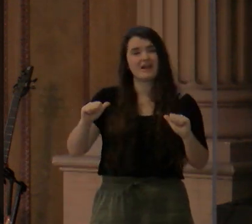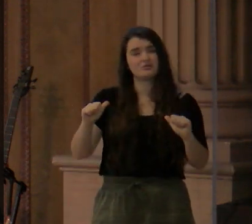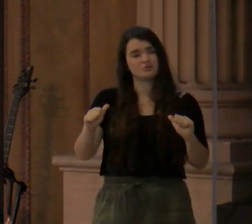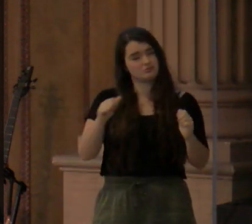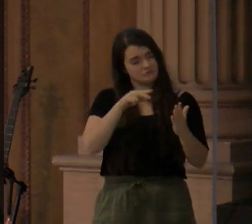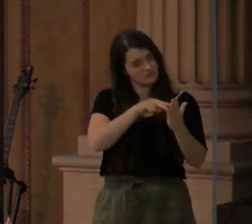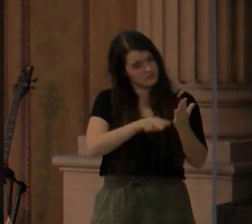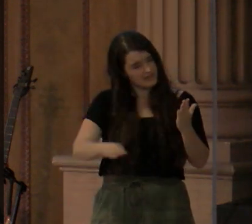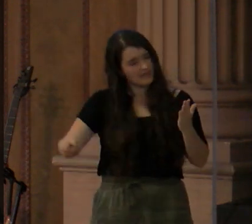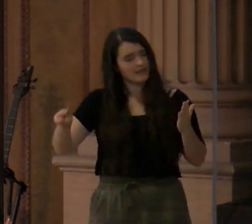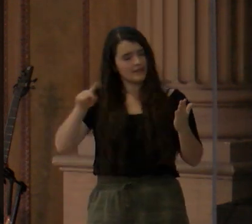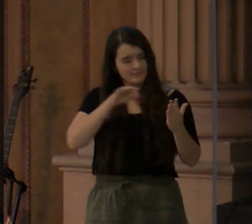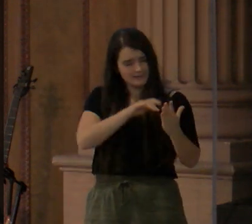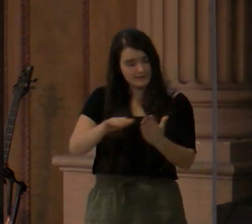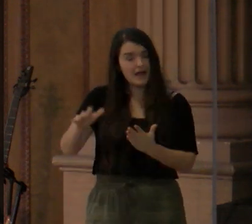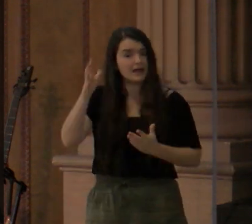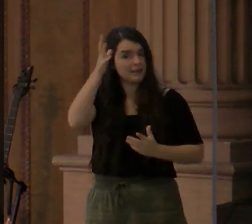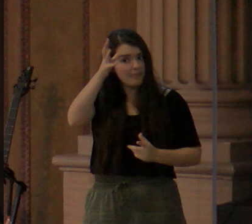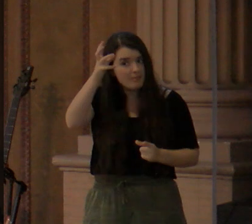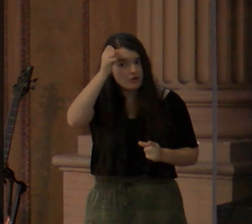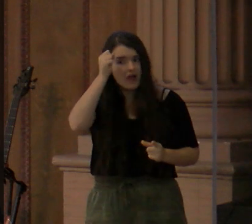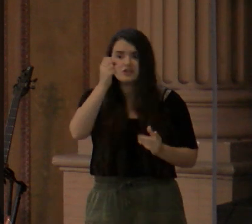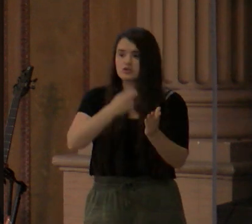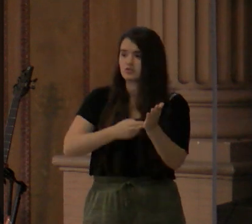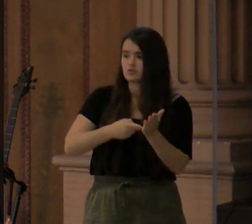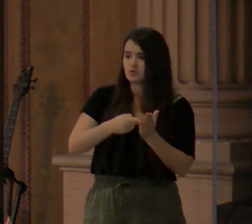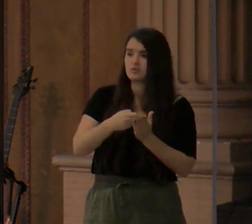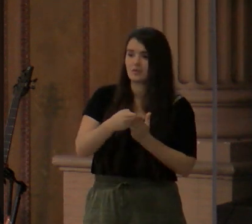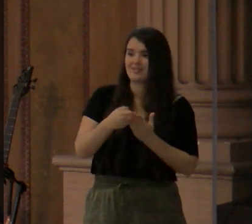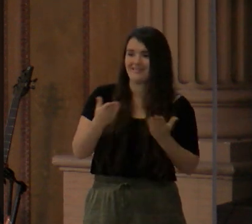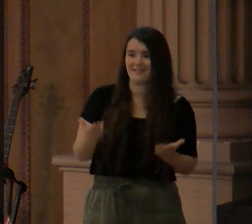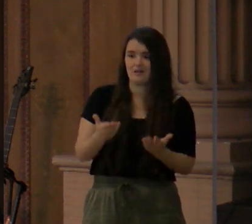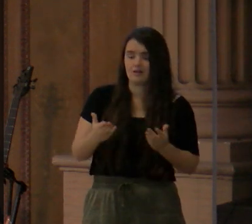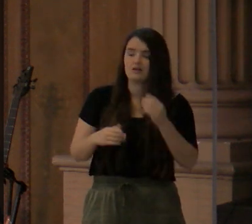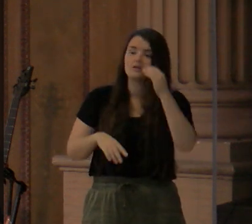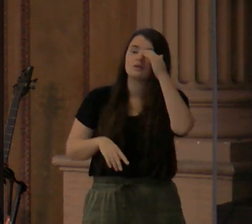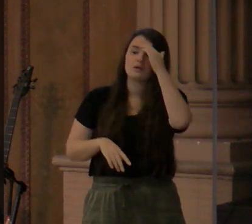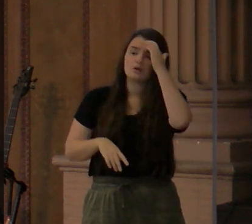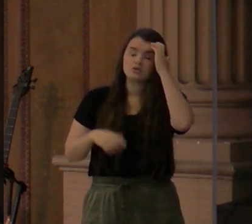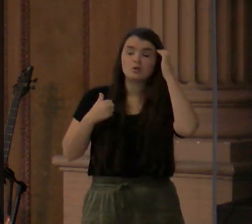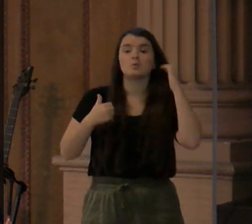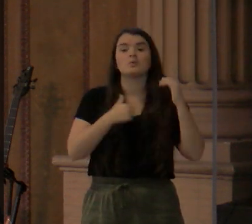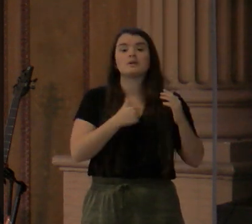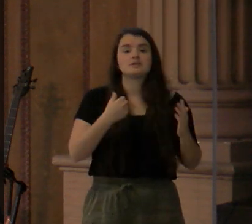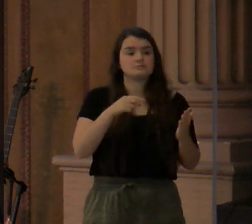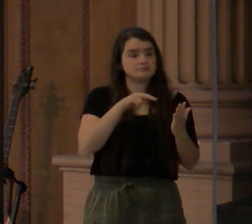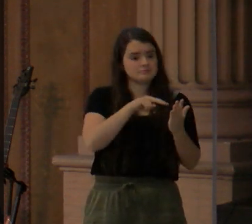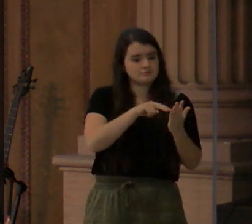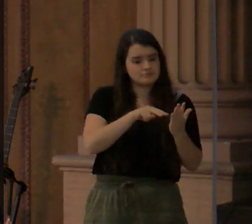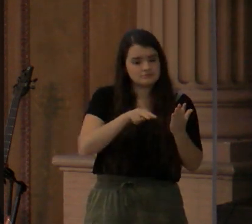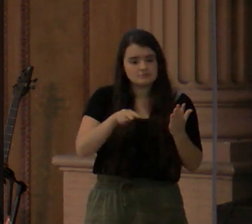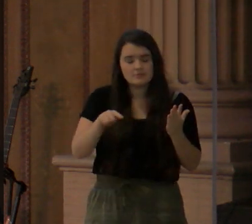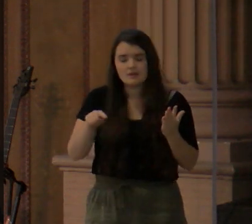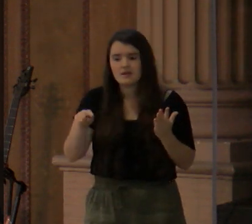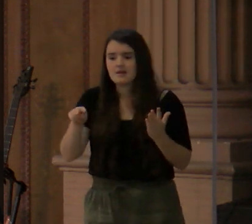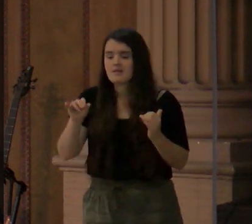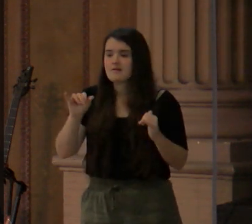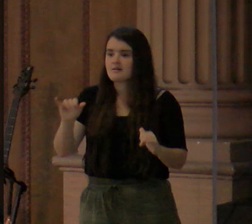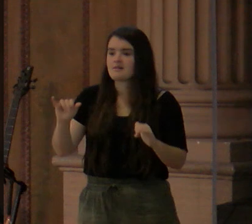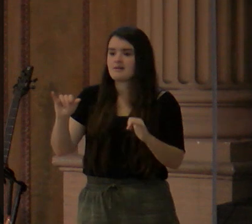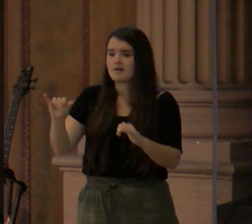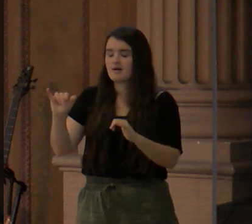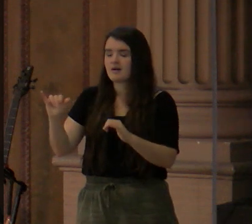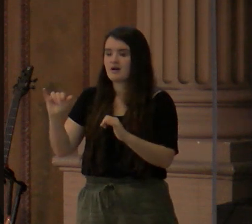to memorize, to meditate on the truths that are here. But as you go through, you'll see why this sermon has so many